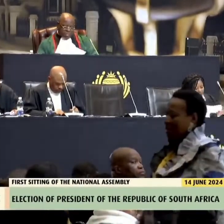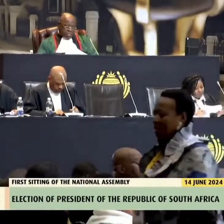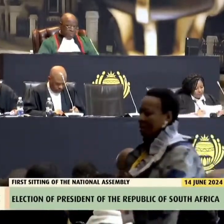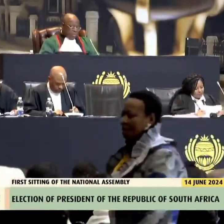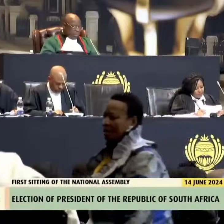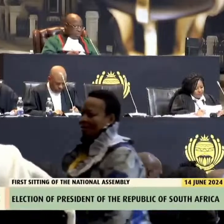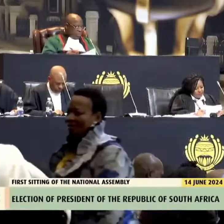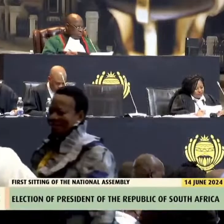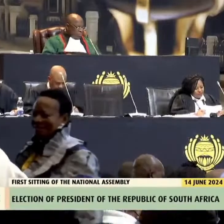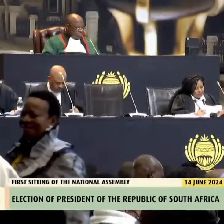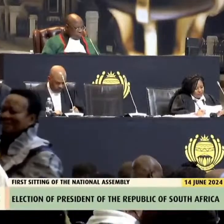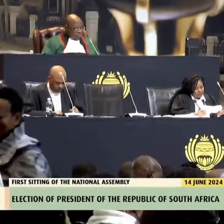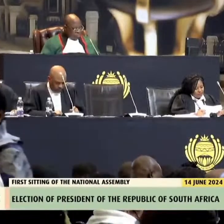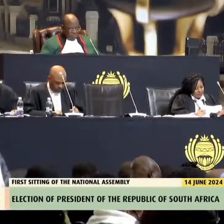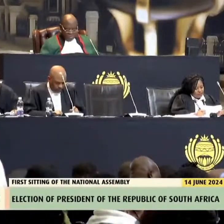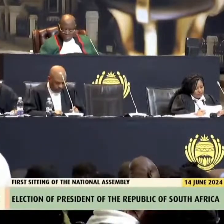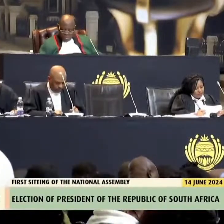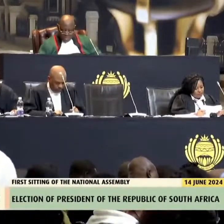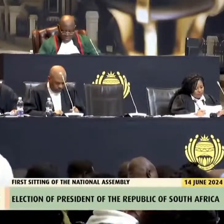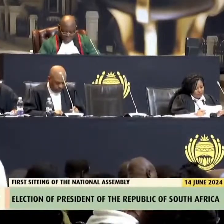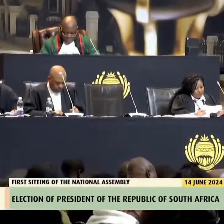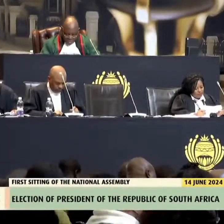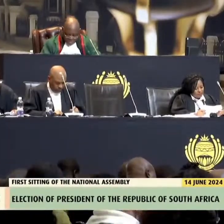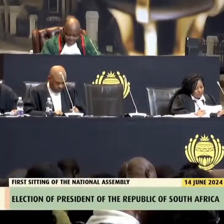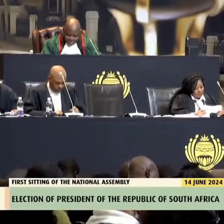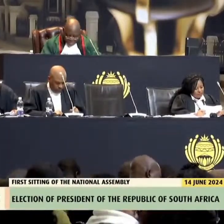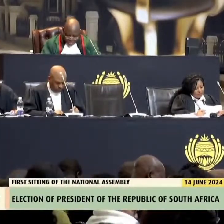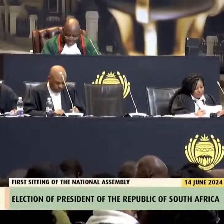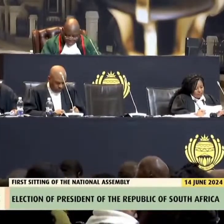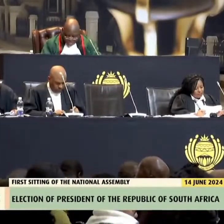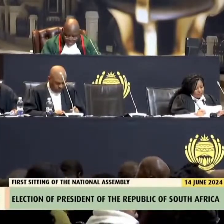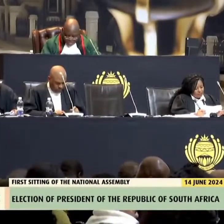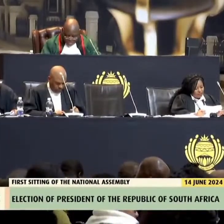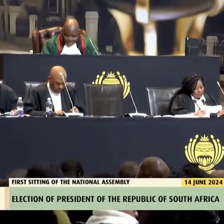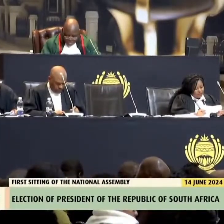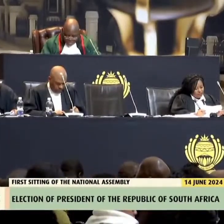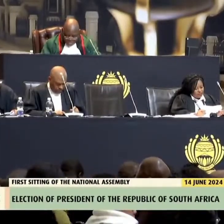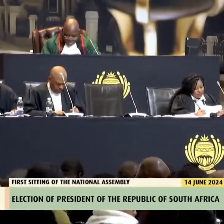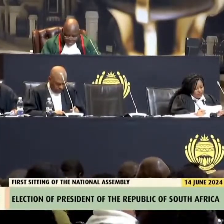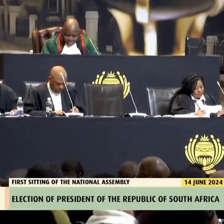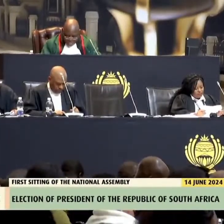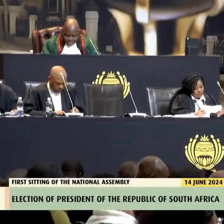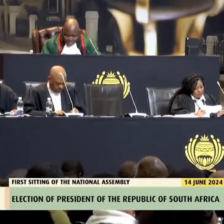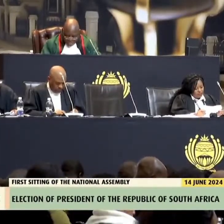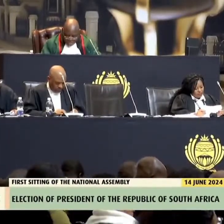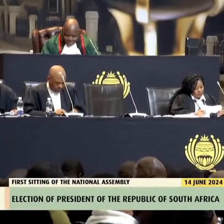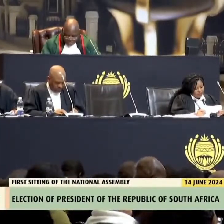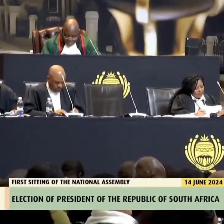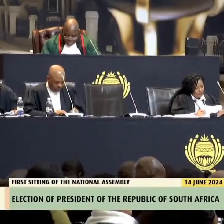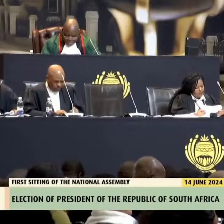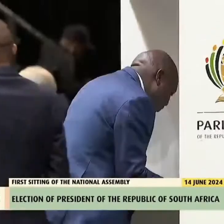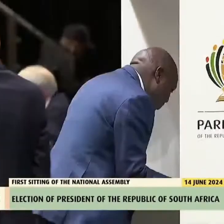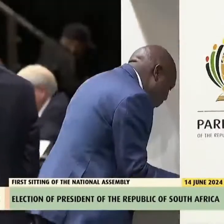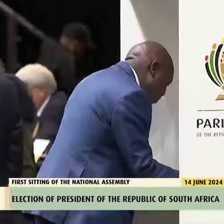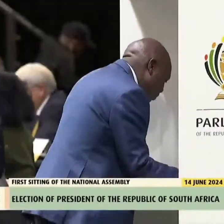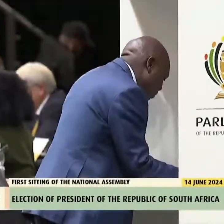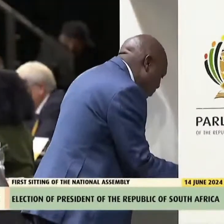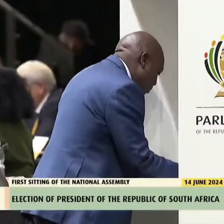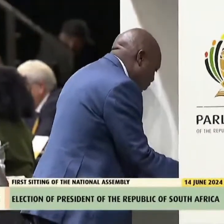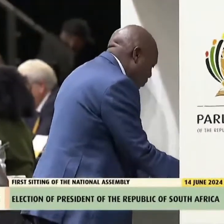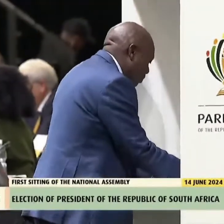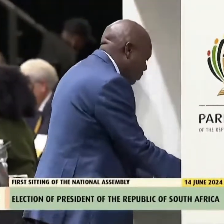Musikatsi S, Mutsecha MA, Mutwaledi PA.